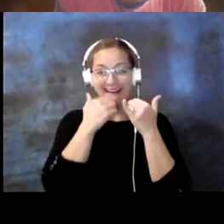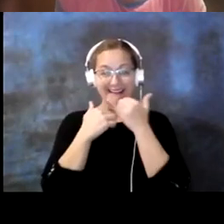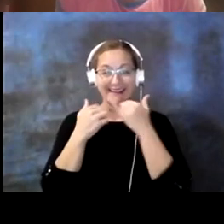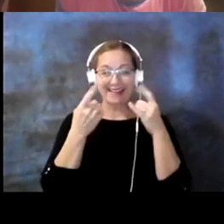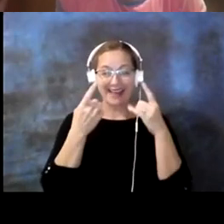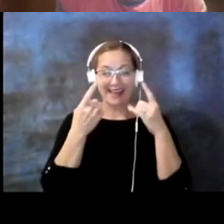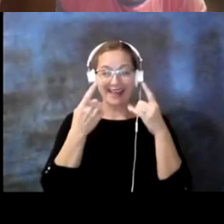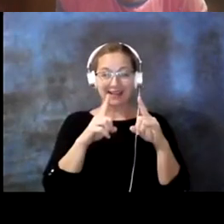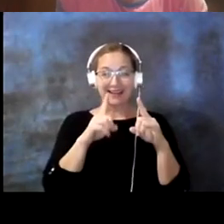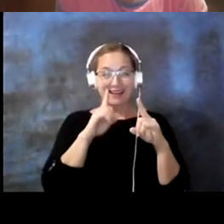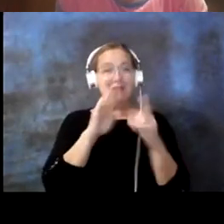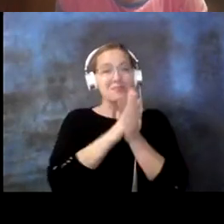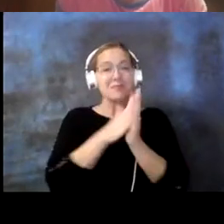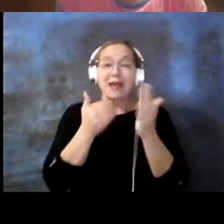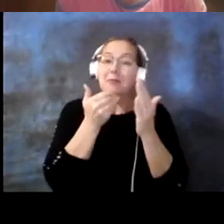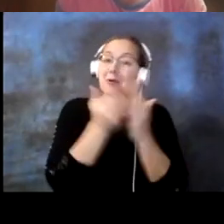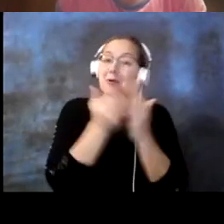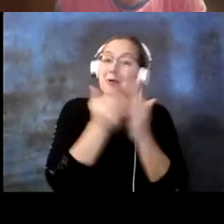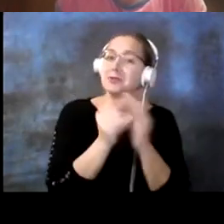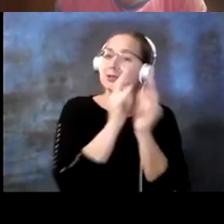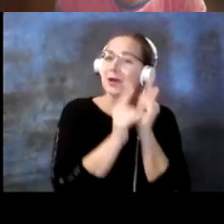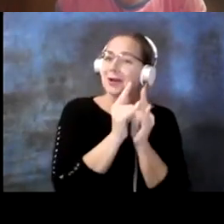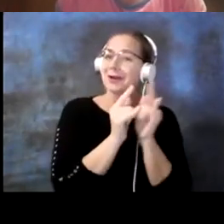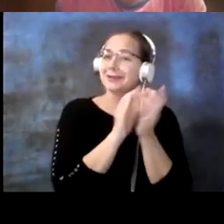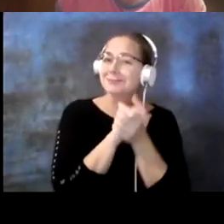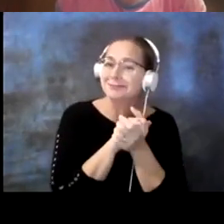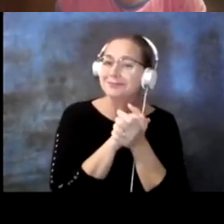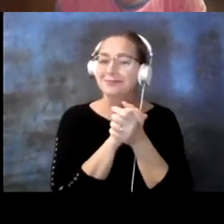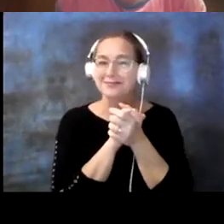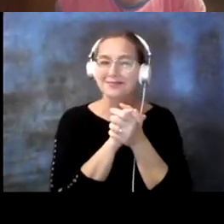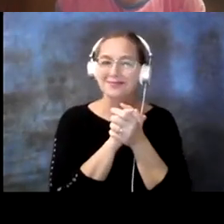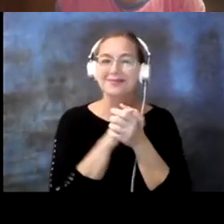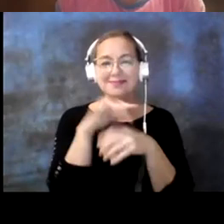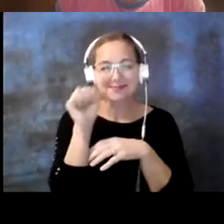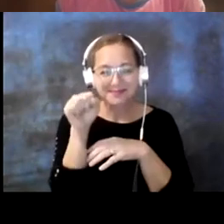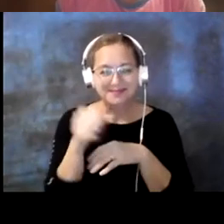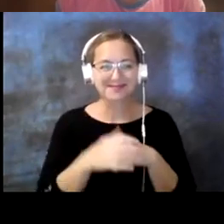you closer. Like so. Yeah.